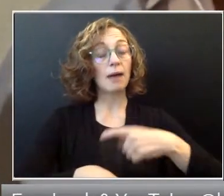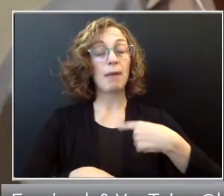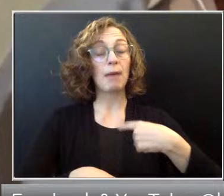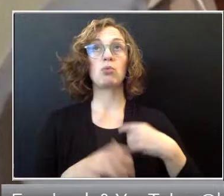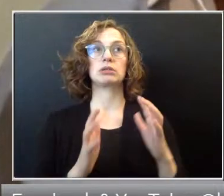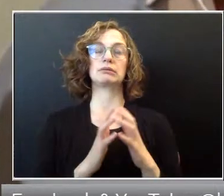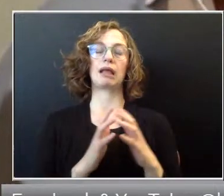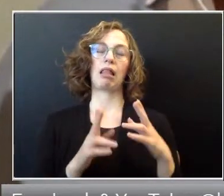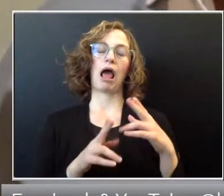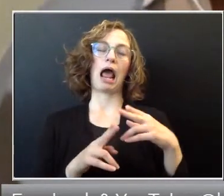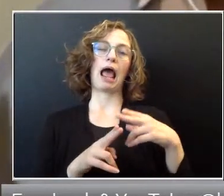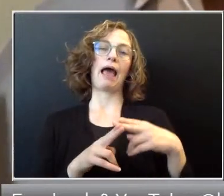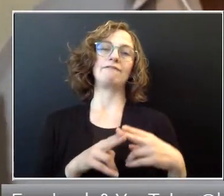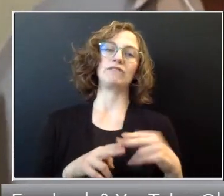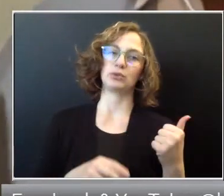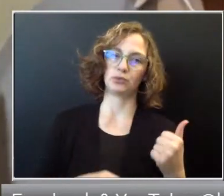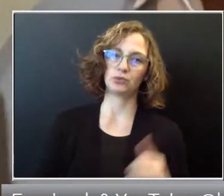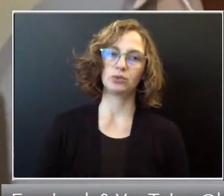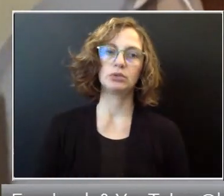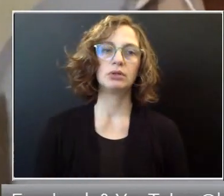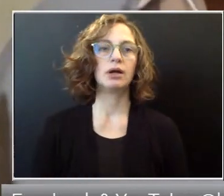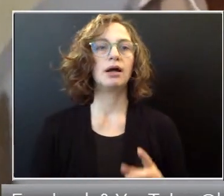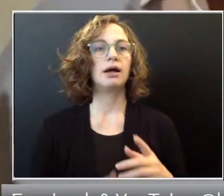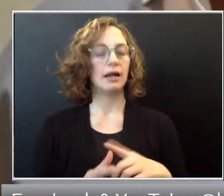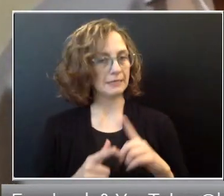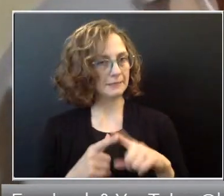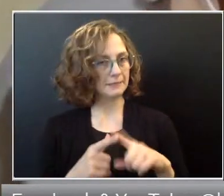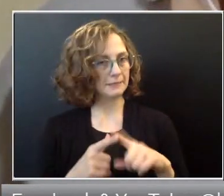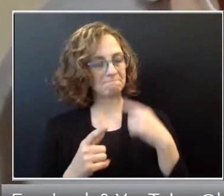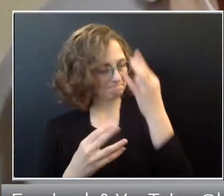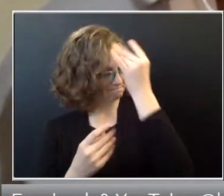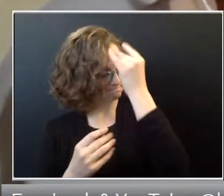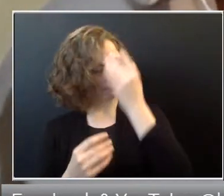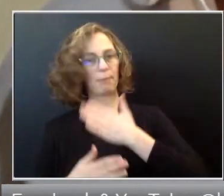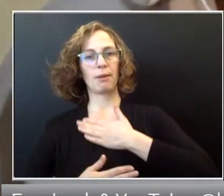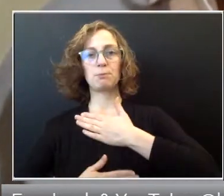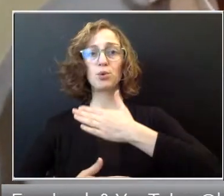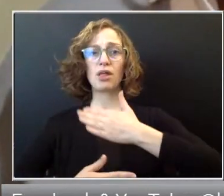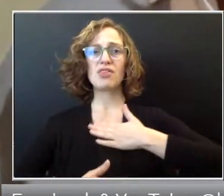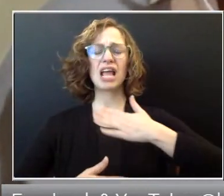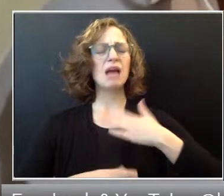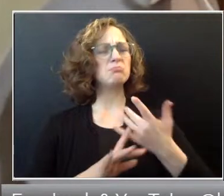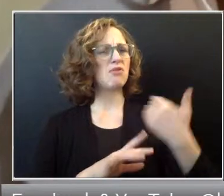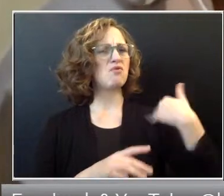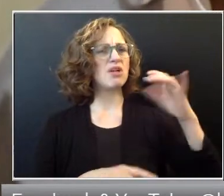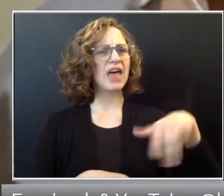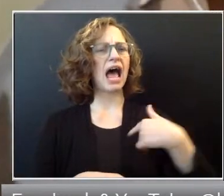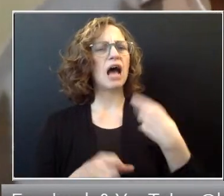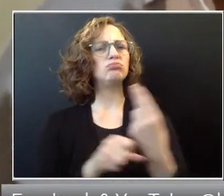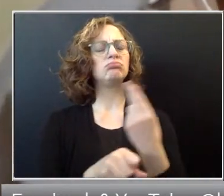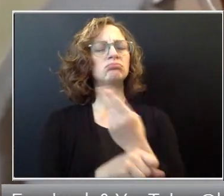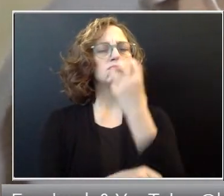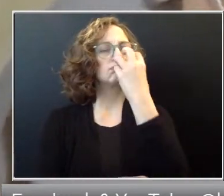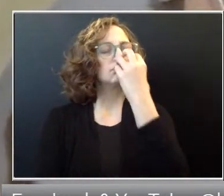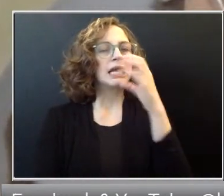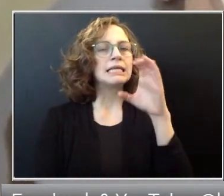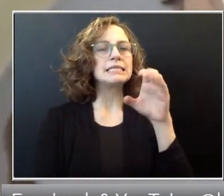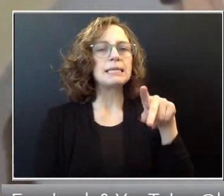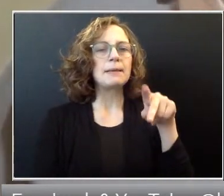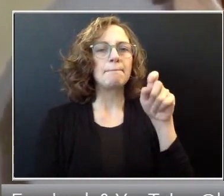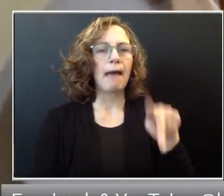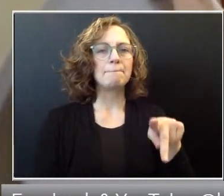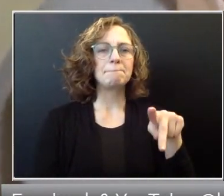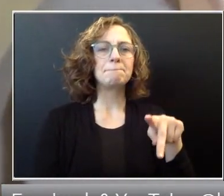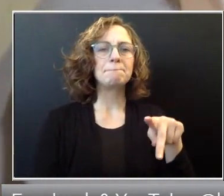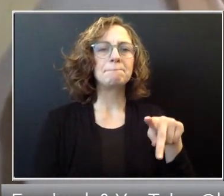to breathing, because I had been using a CPAP prior, but just, I